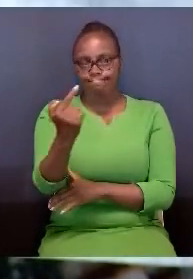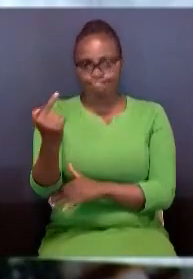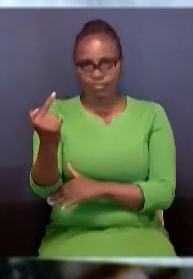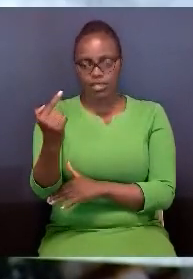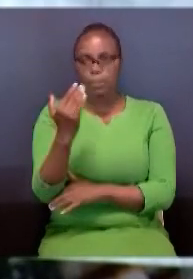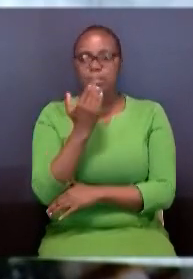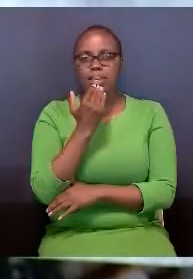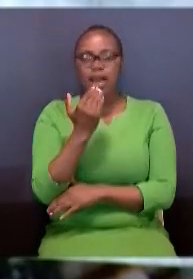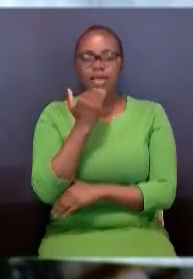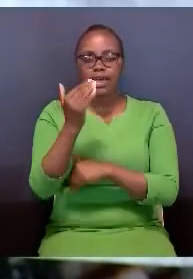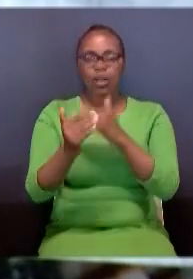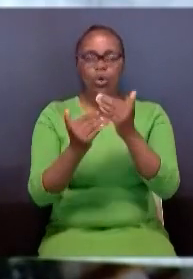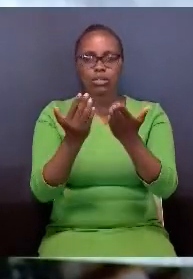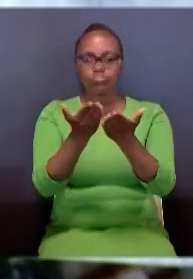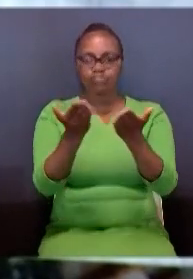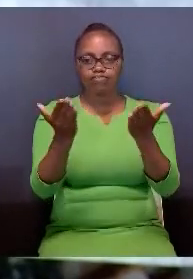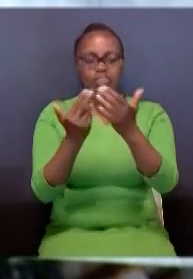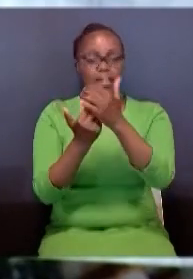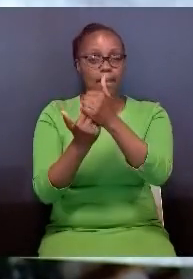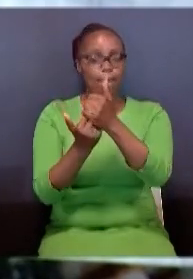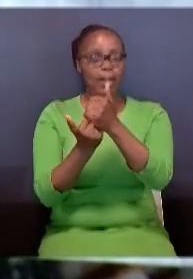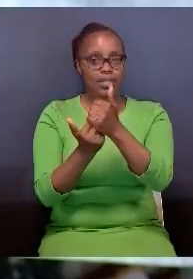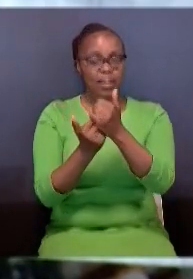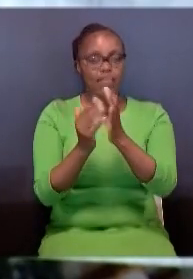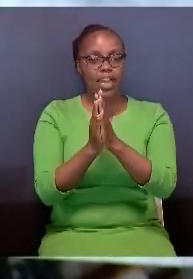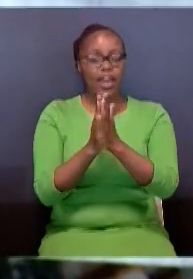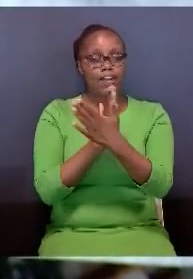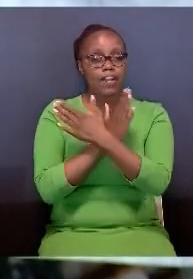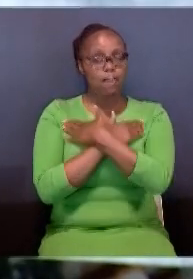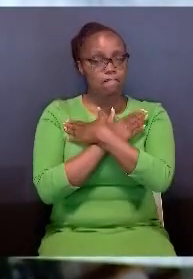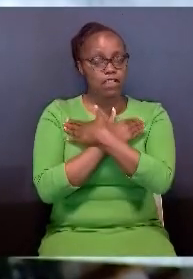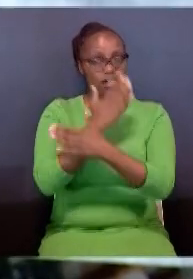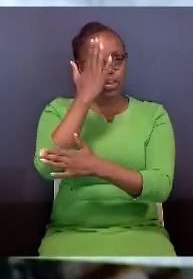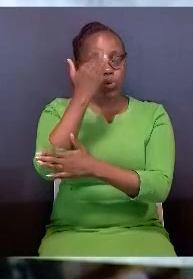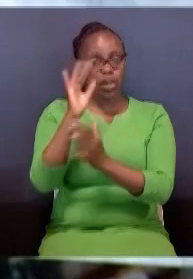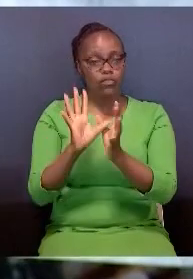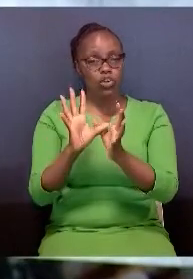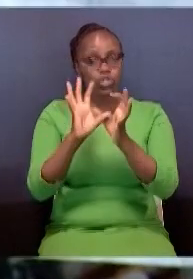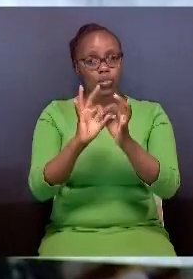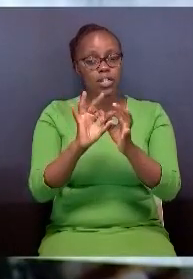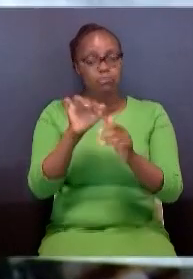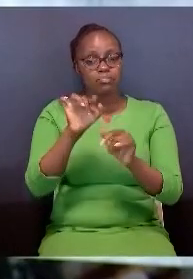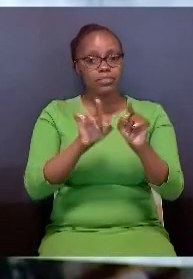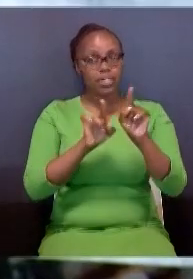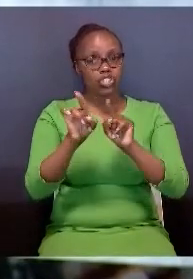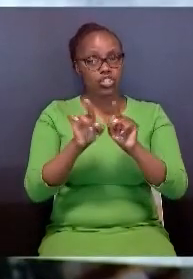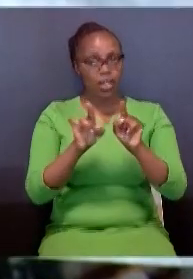I thank all partners and friends for being part of this journey